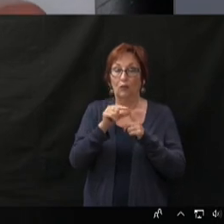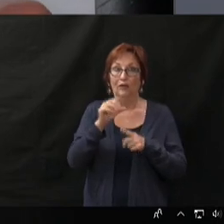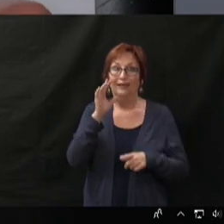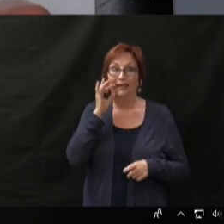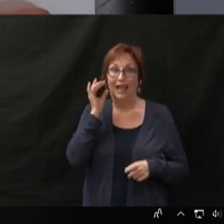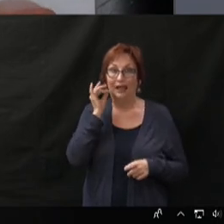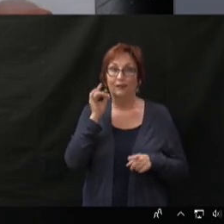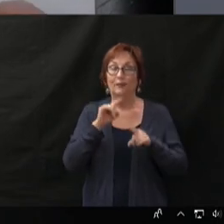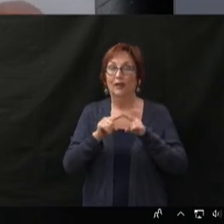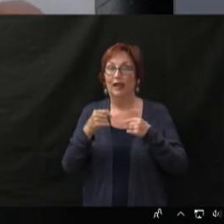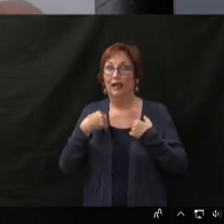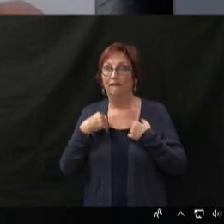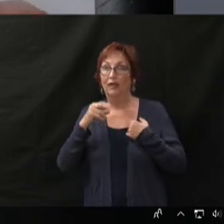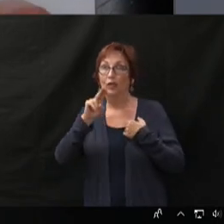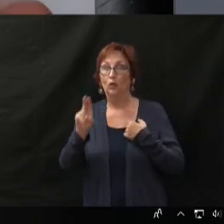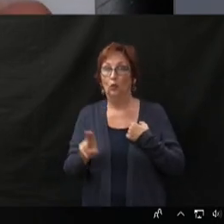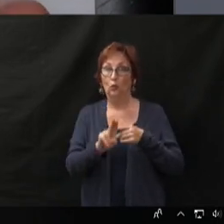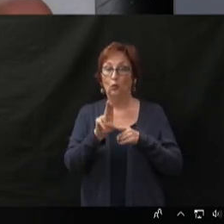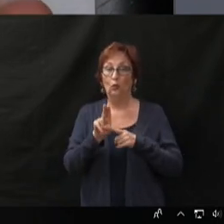I have a U